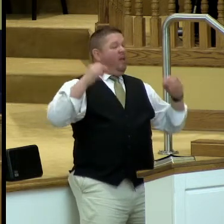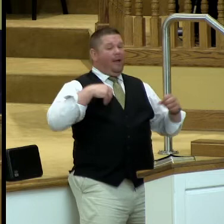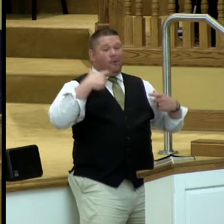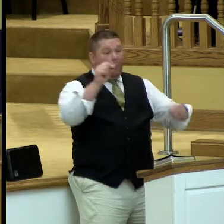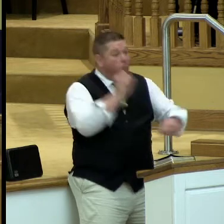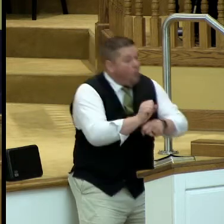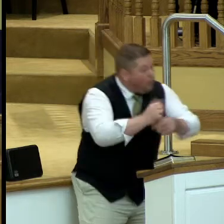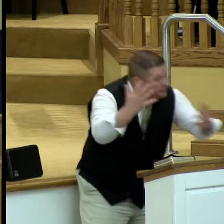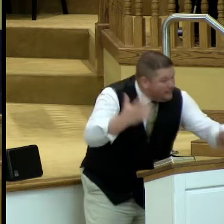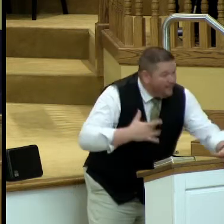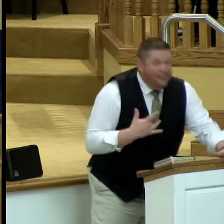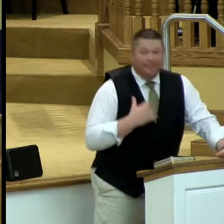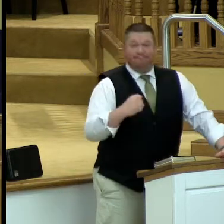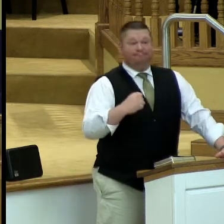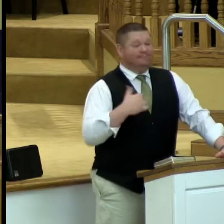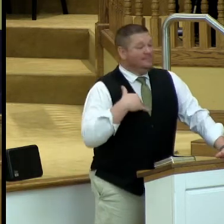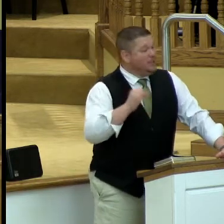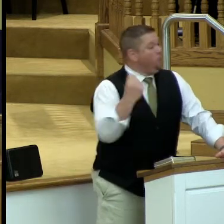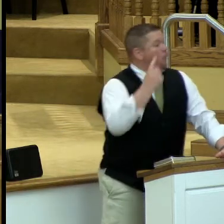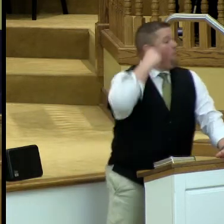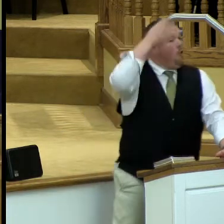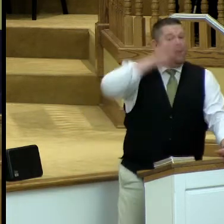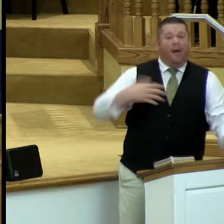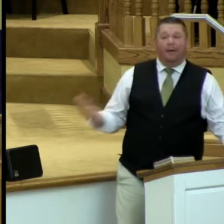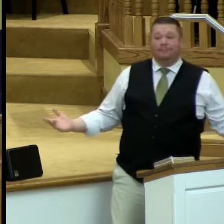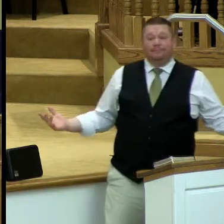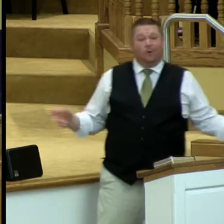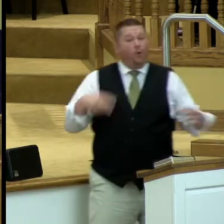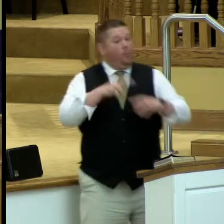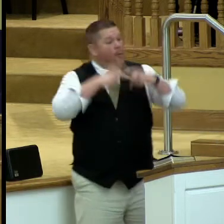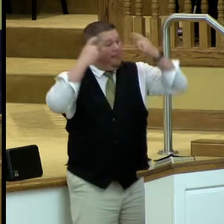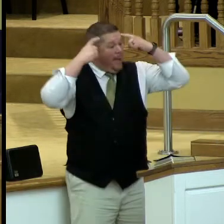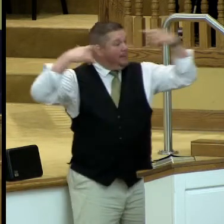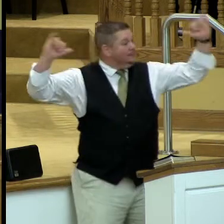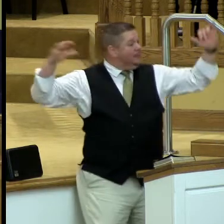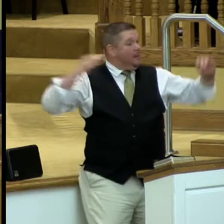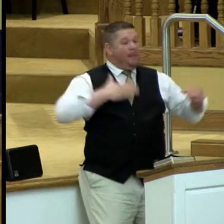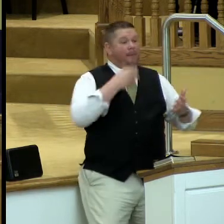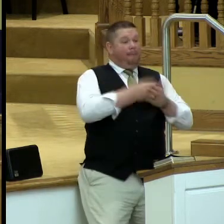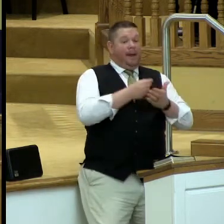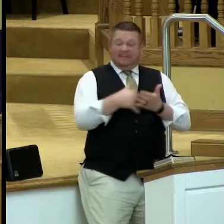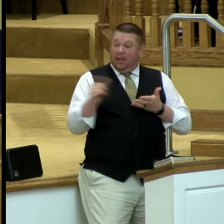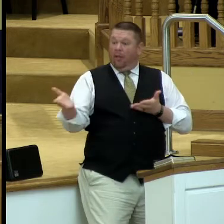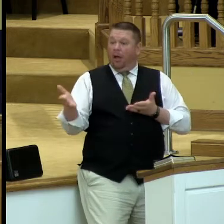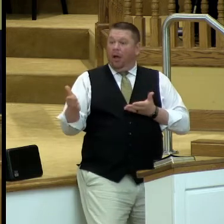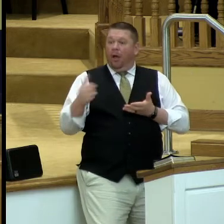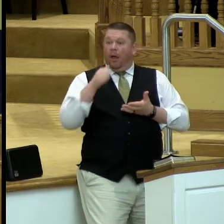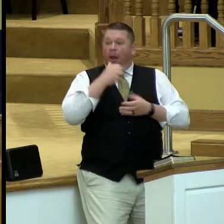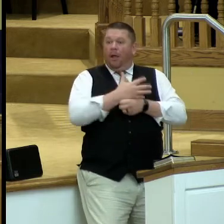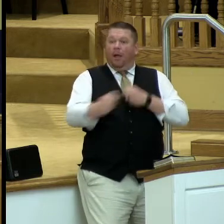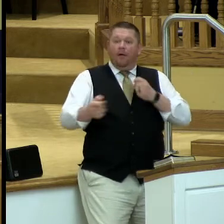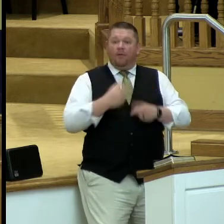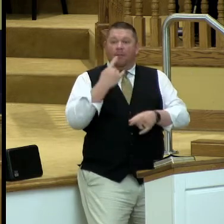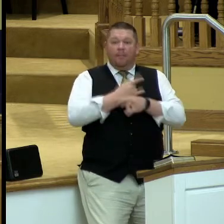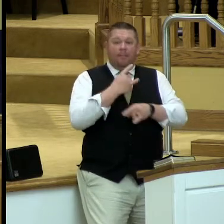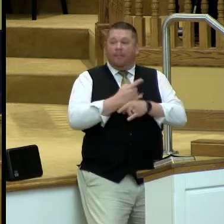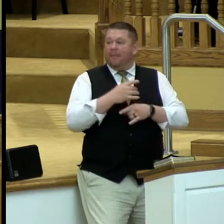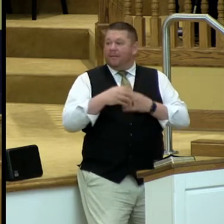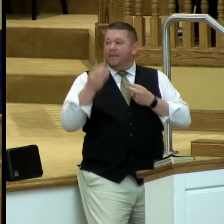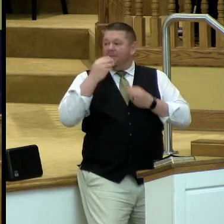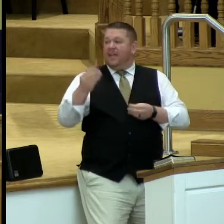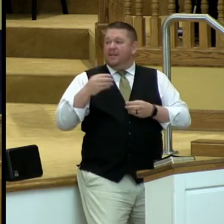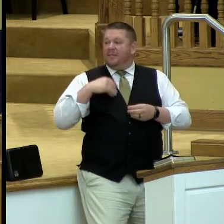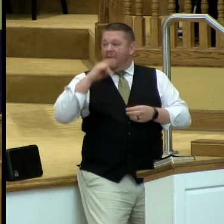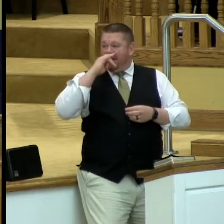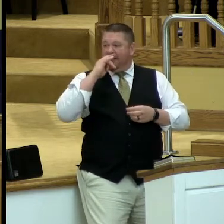I can go to work. I can still do for God. Amen. And my money is still there for the most part, other than feeding the family